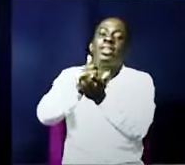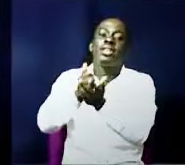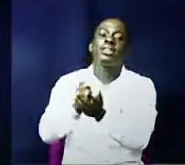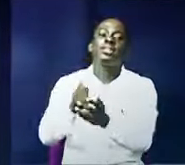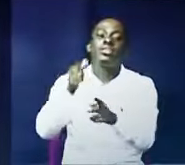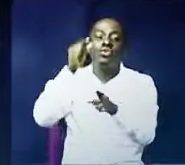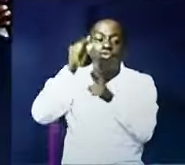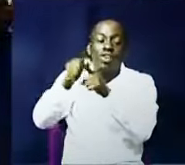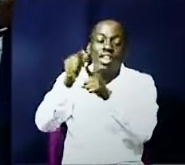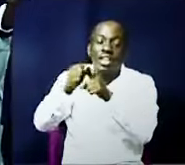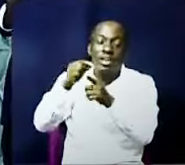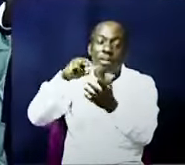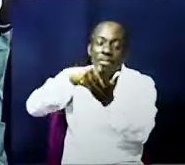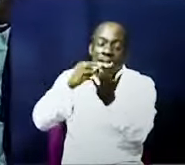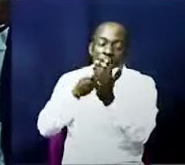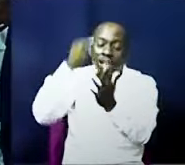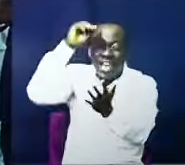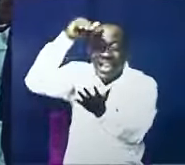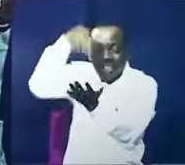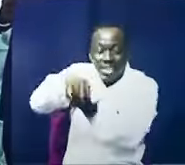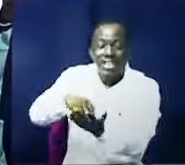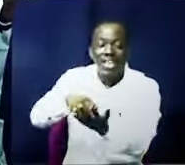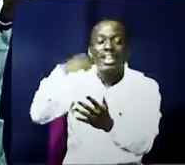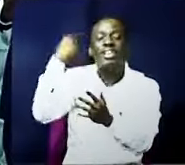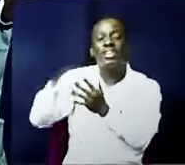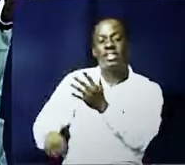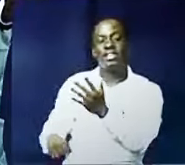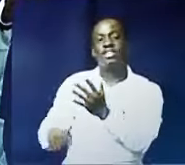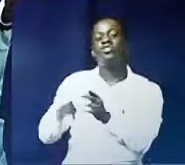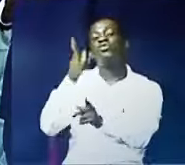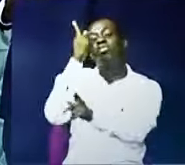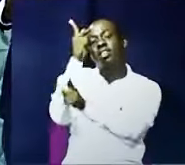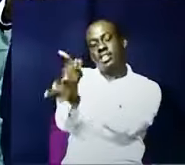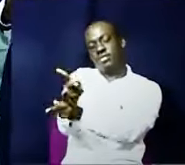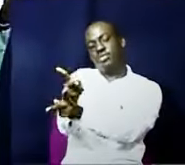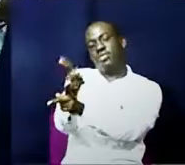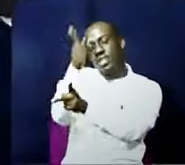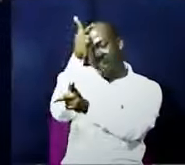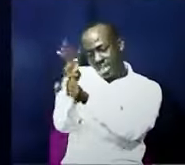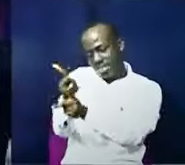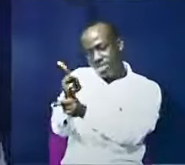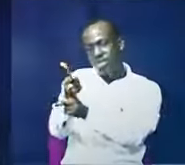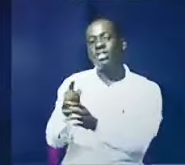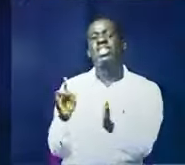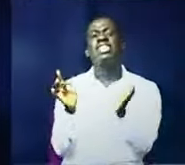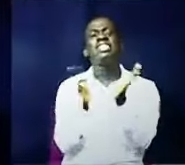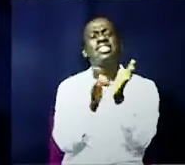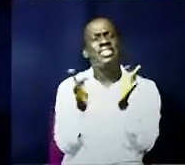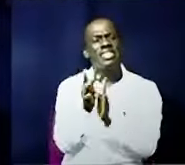So Jesus needed to have God to sustain him.